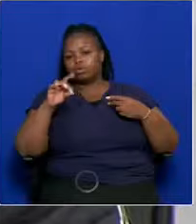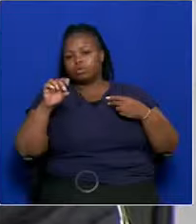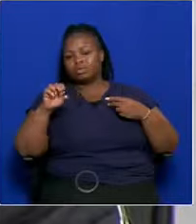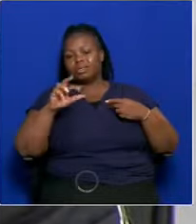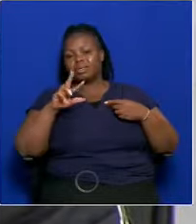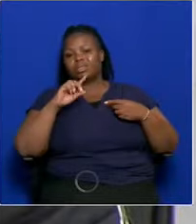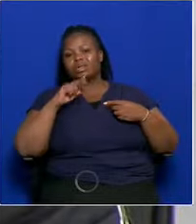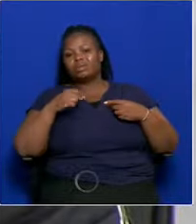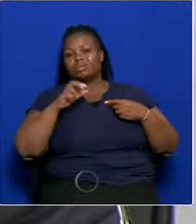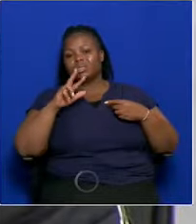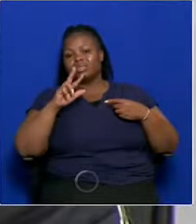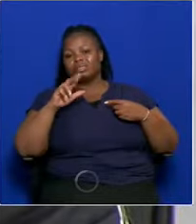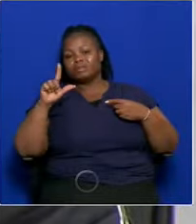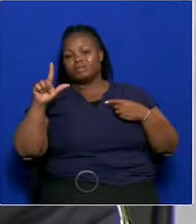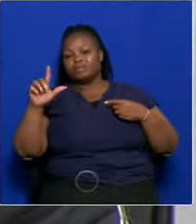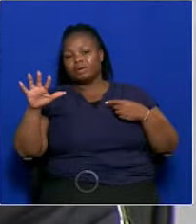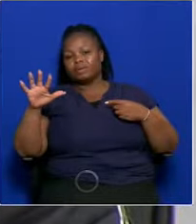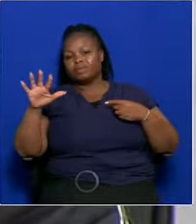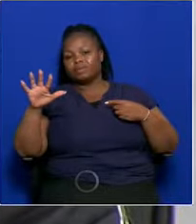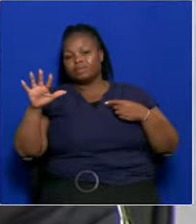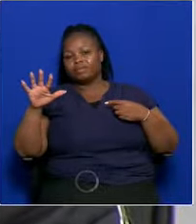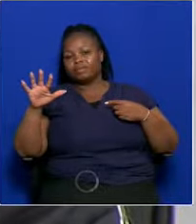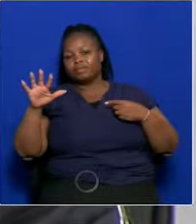8,875. You said